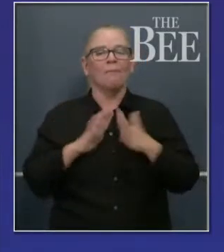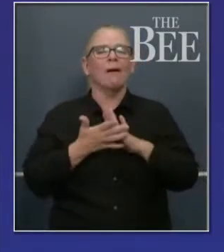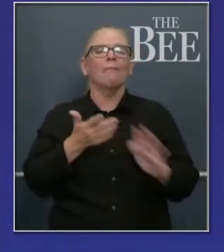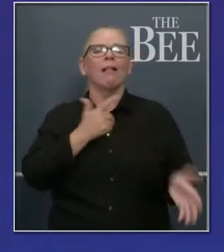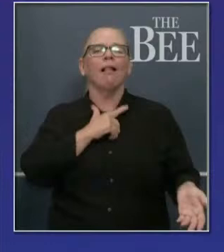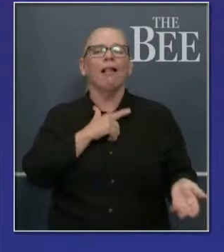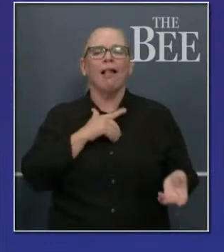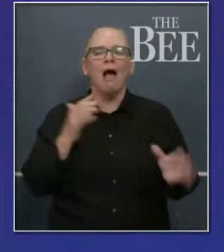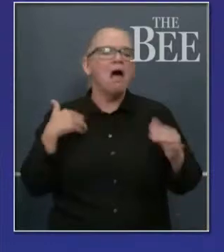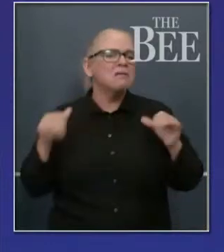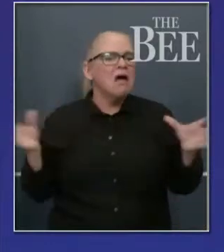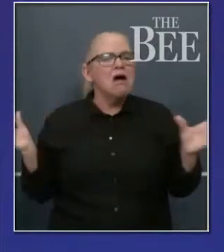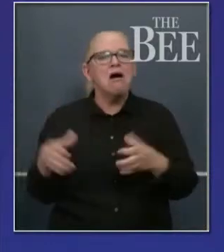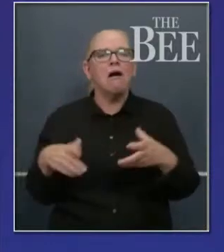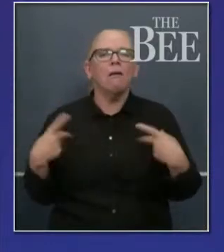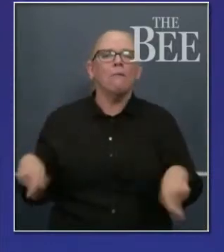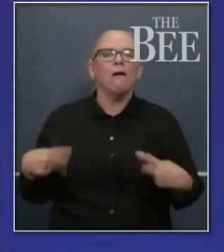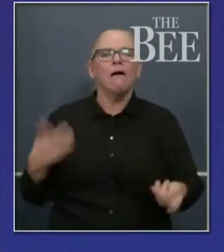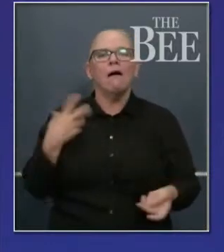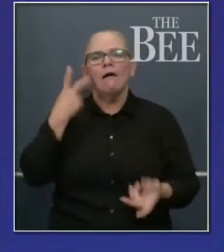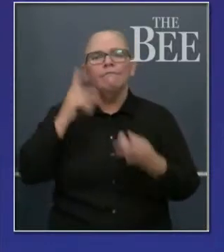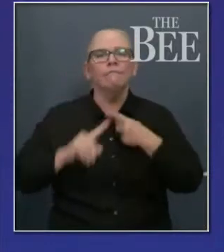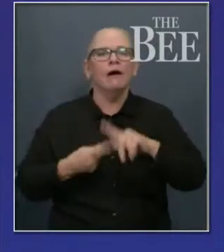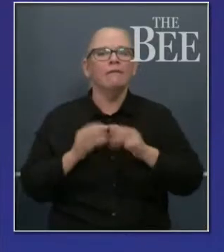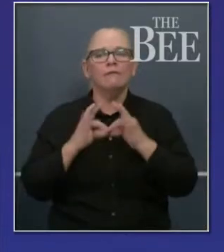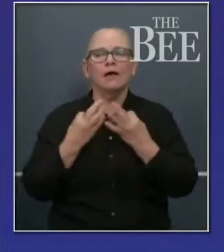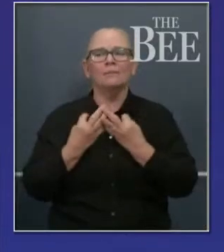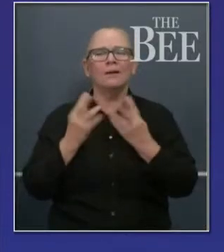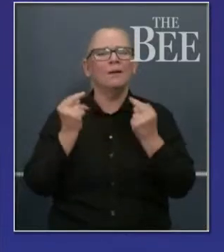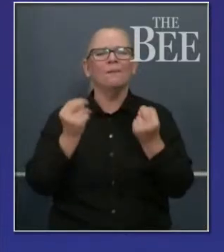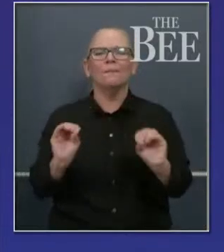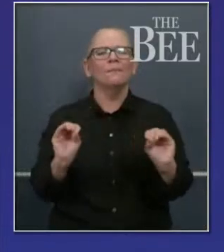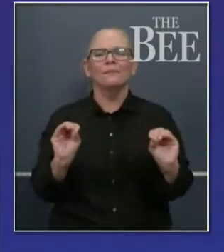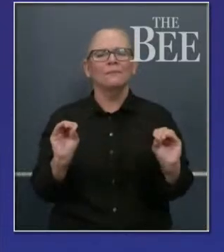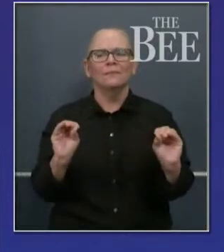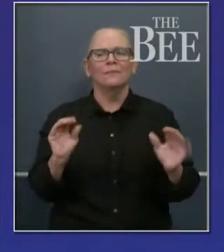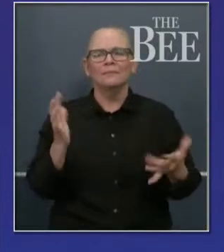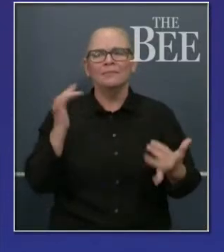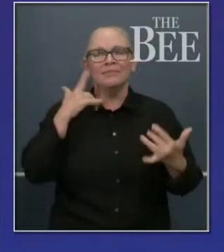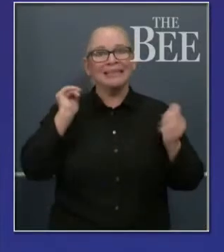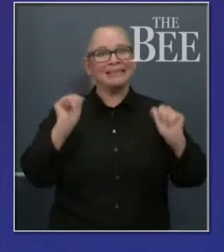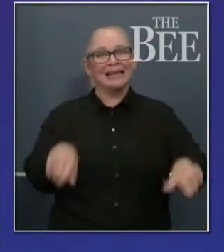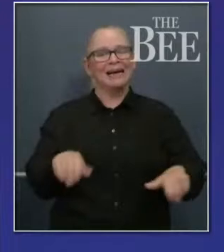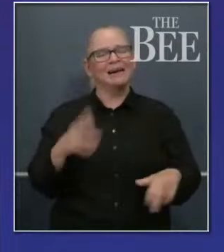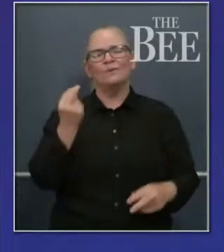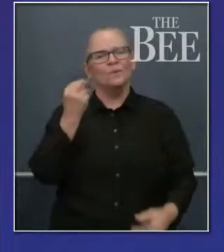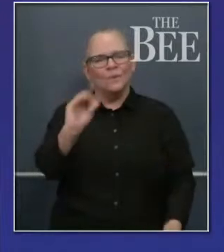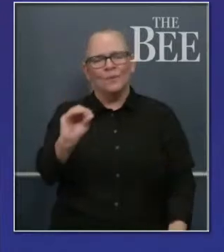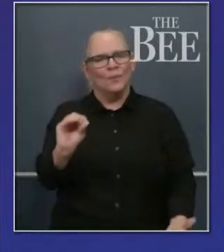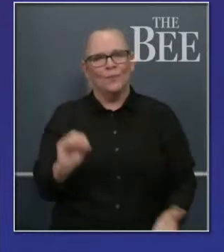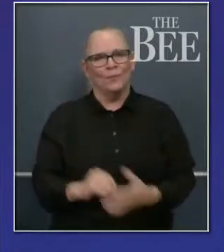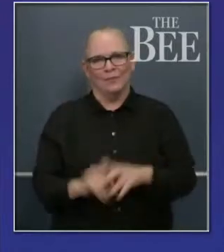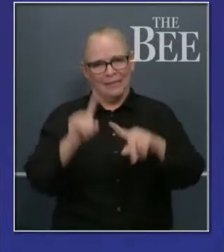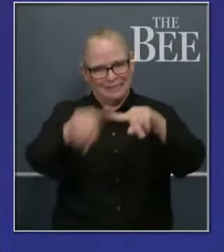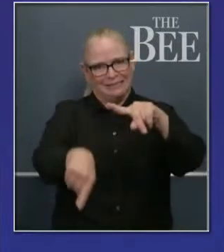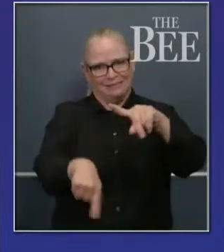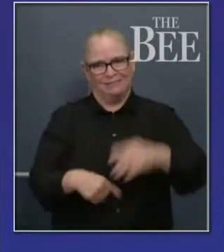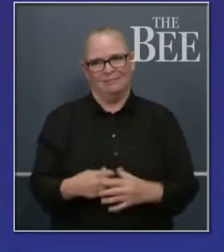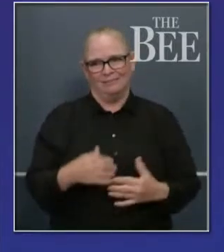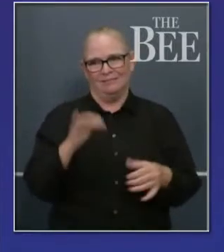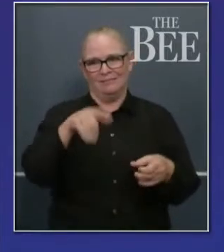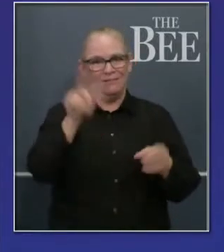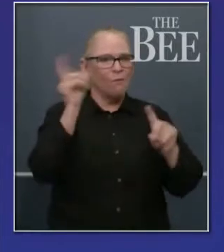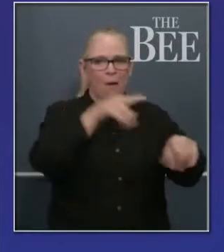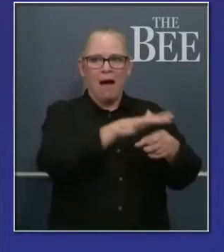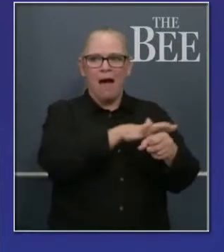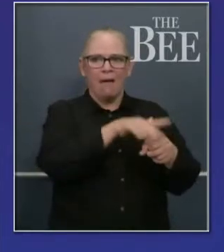distancing that we've talked about, that we allow ourselves to enter environments where transmission might be higher because more